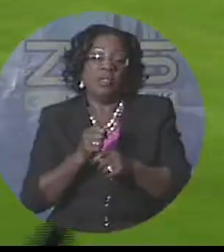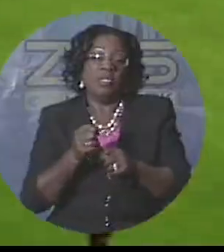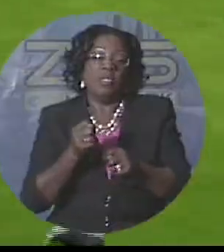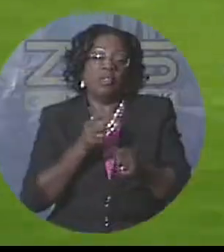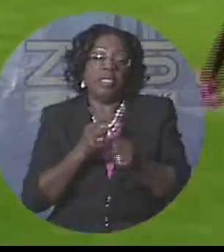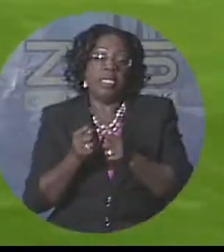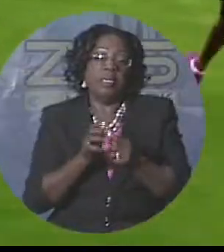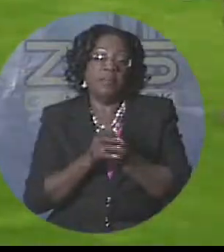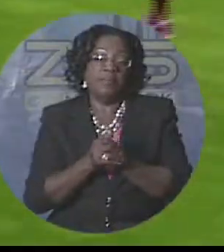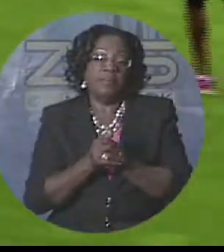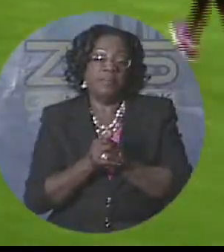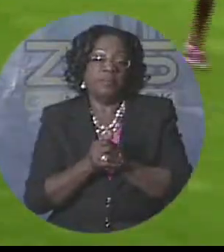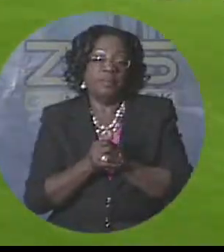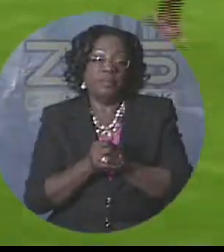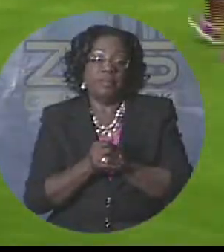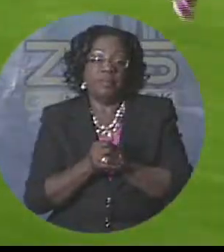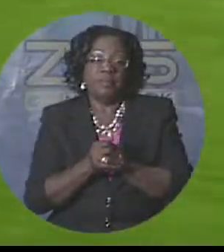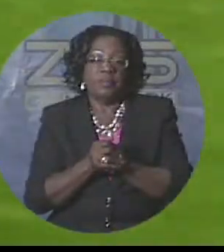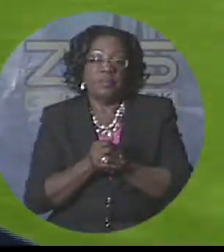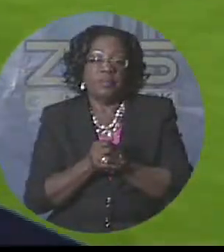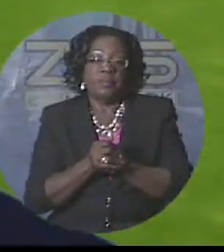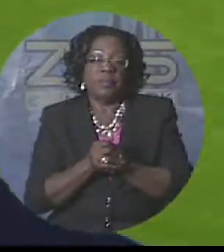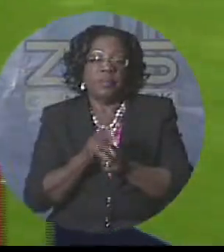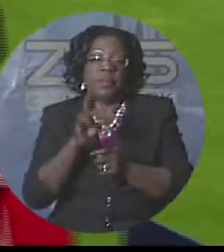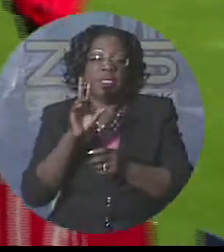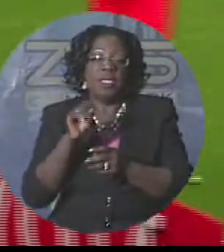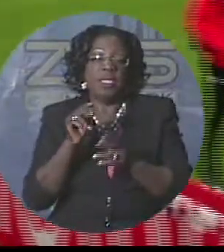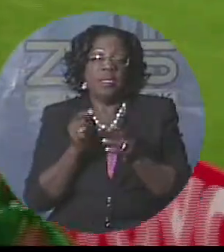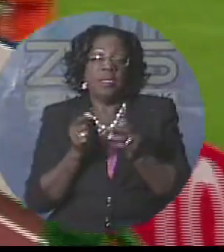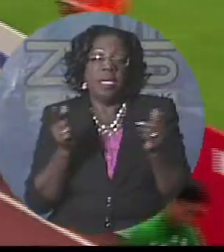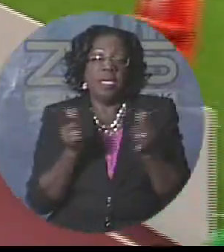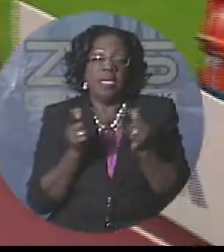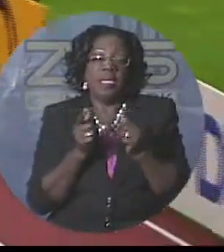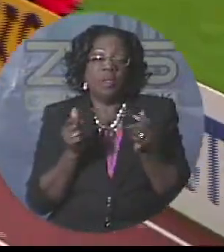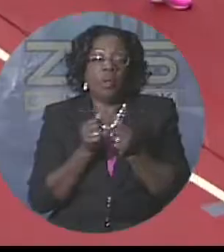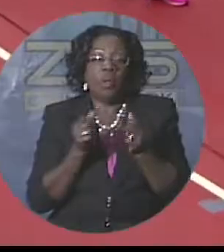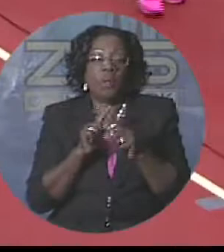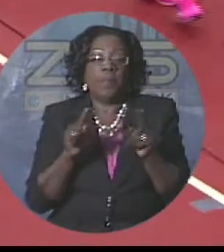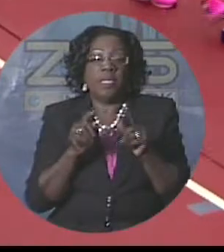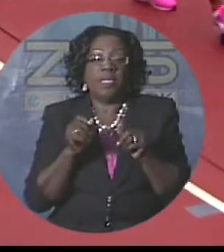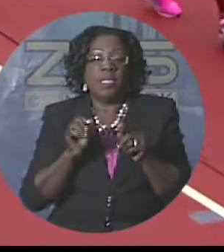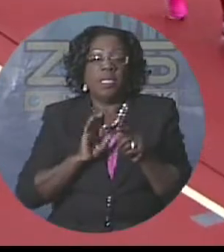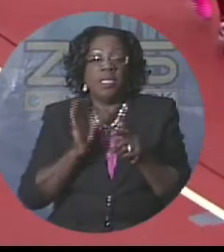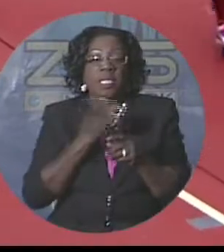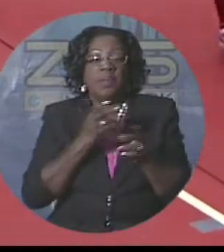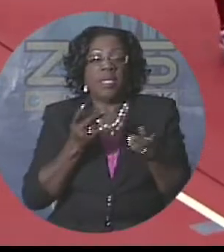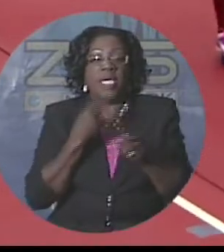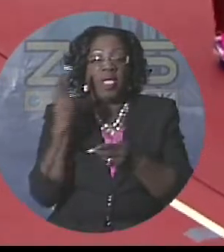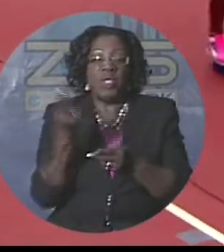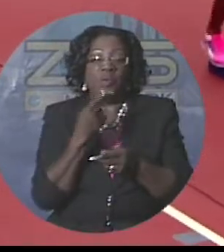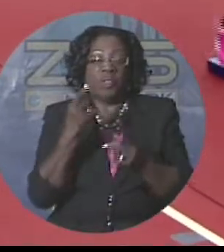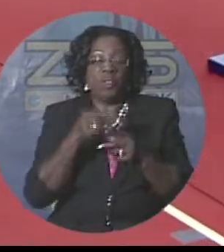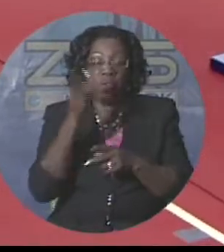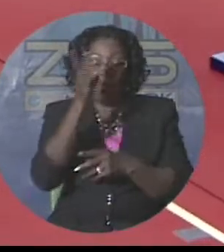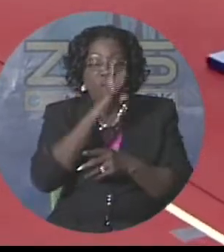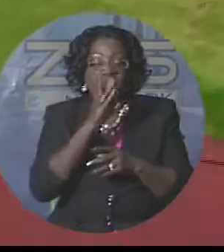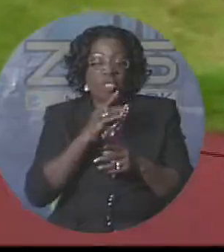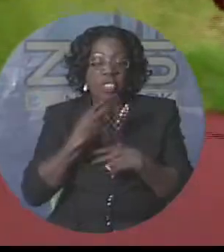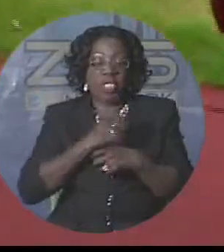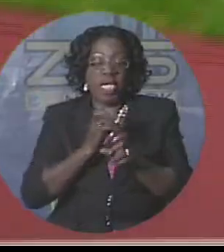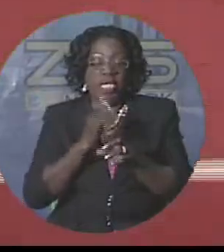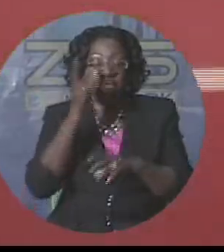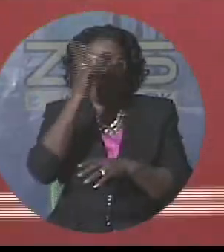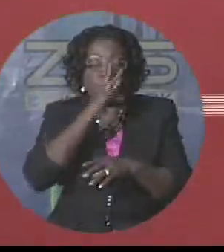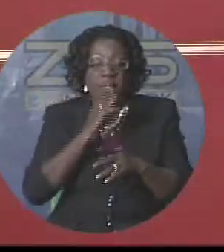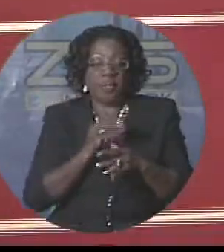time this morning. Is this weather affecting us a little bit? No, it's a little nippy, a little cool, but you know, we just dress appropriately and we should be okay. What's